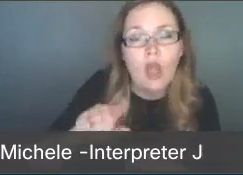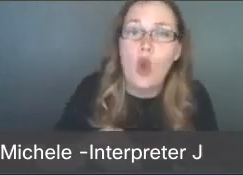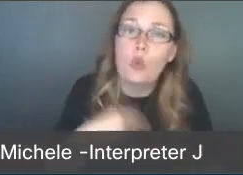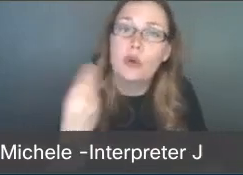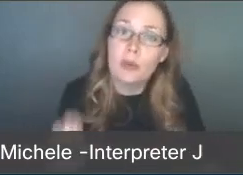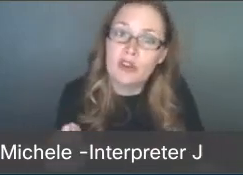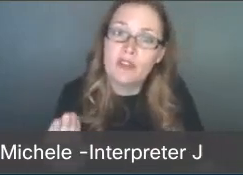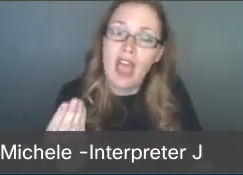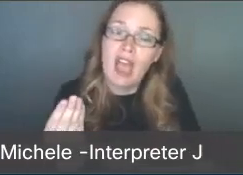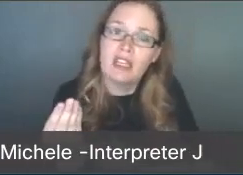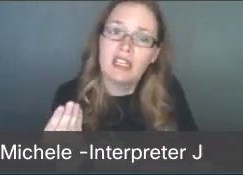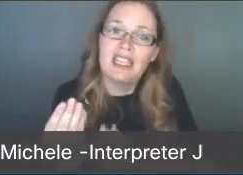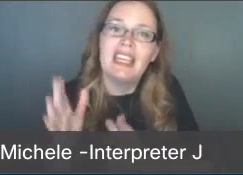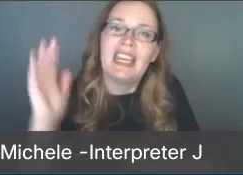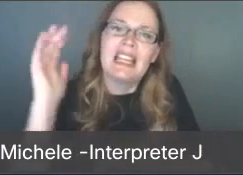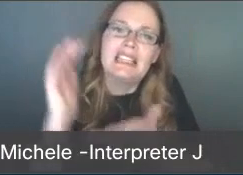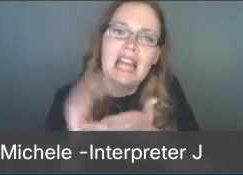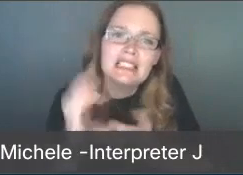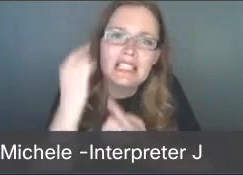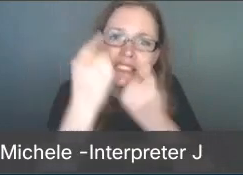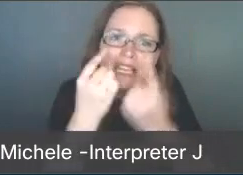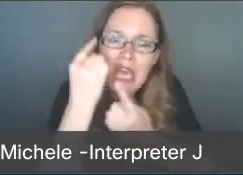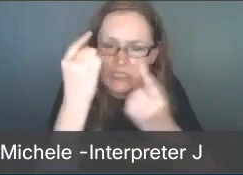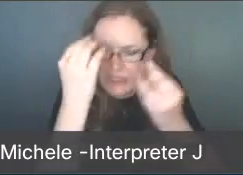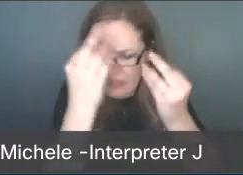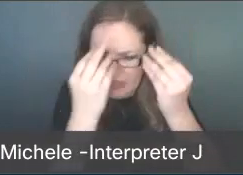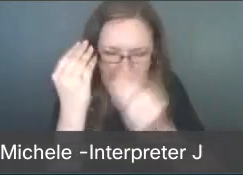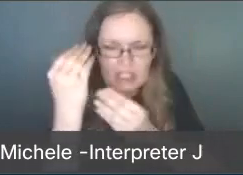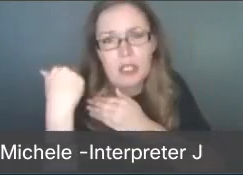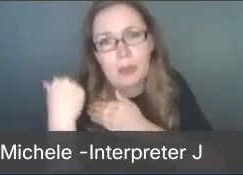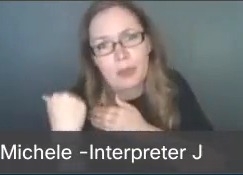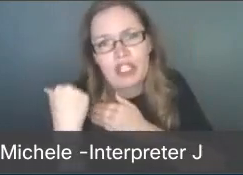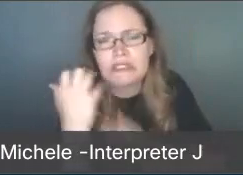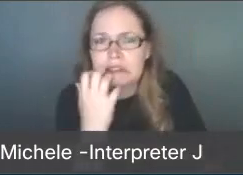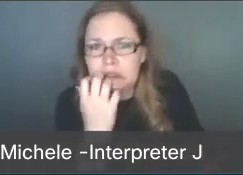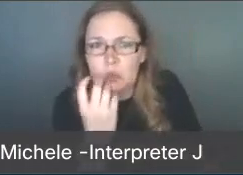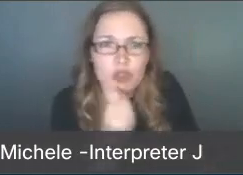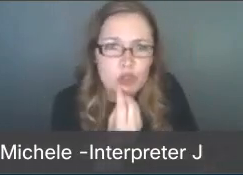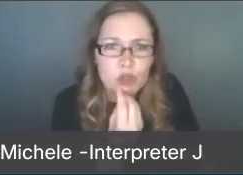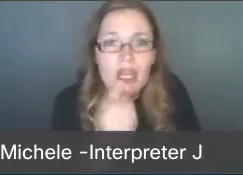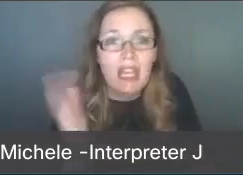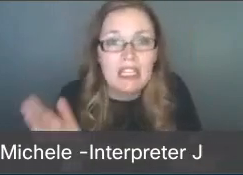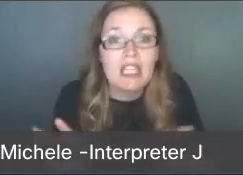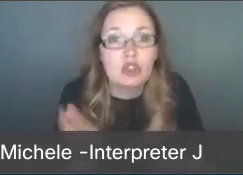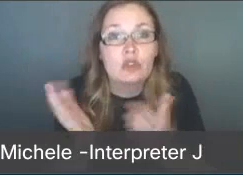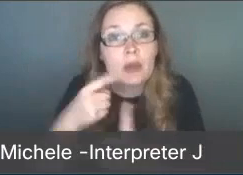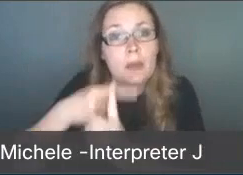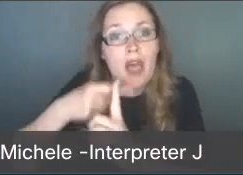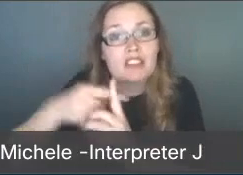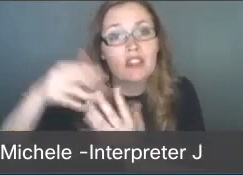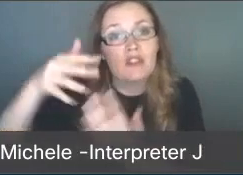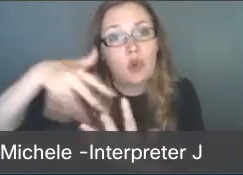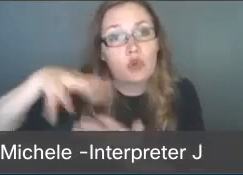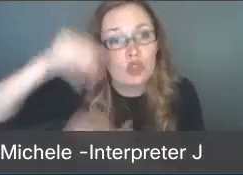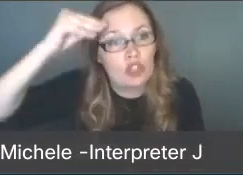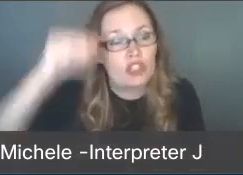reducing the cognitive burden on the individual and also supporting their positive and pro-social learning. The second thing that I